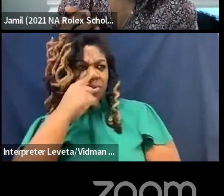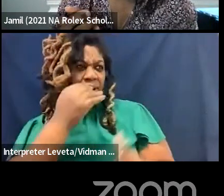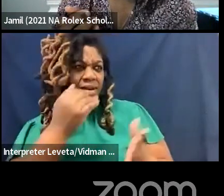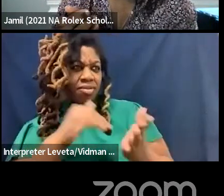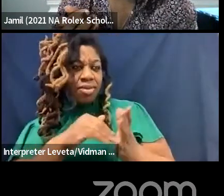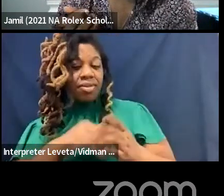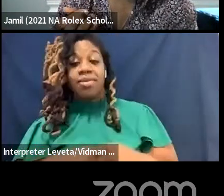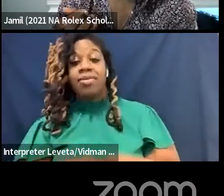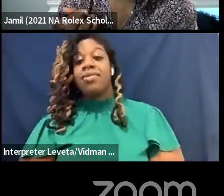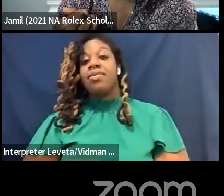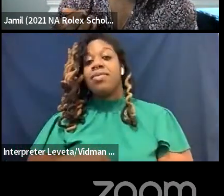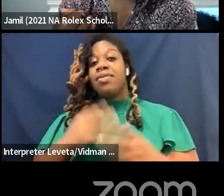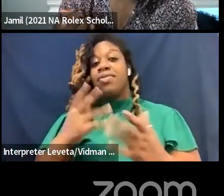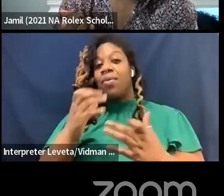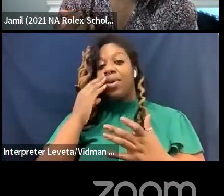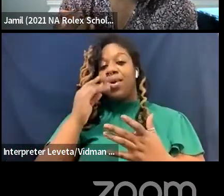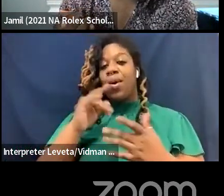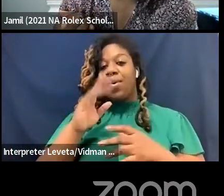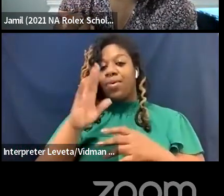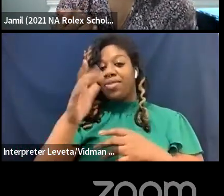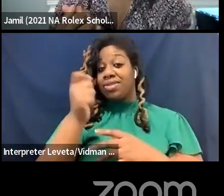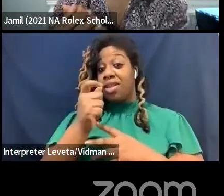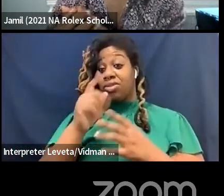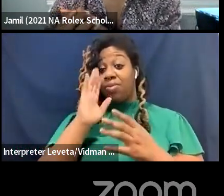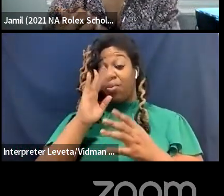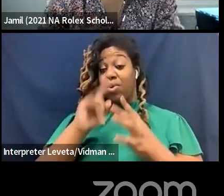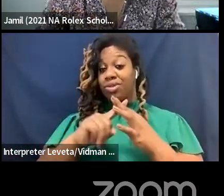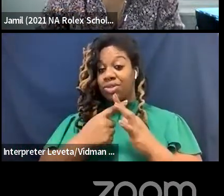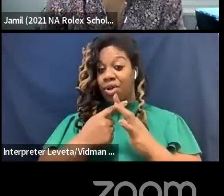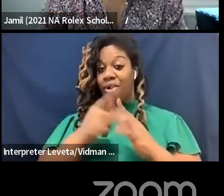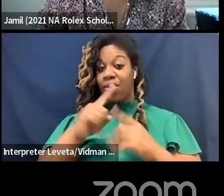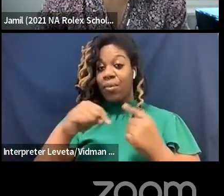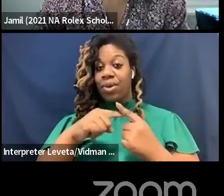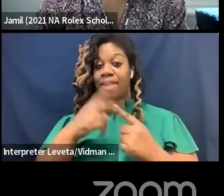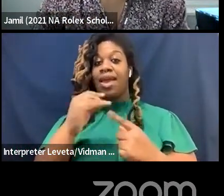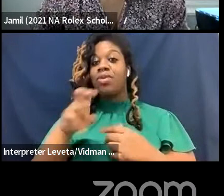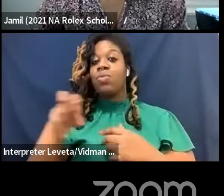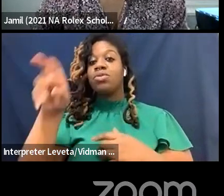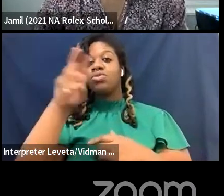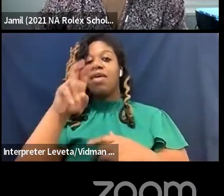scholarship. When does it start, and where will you be traveling to or studying?